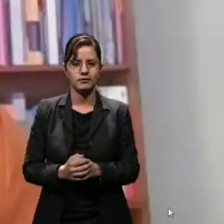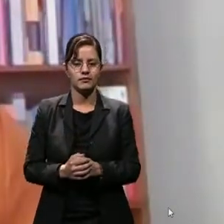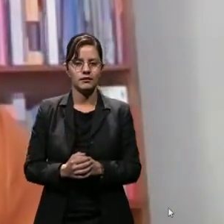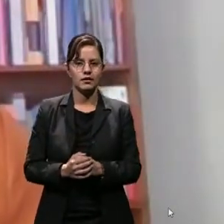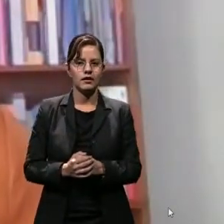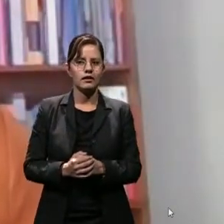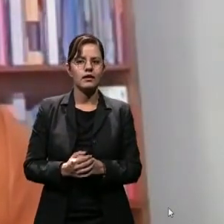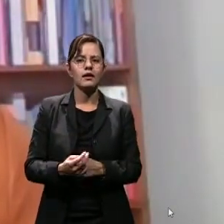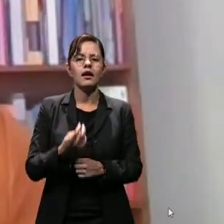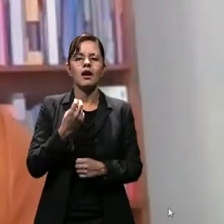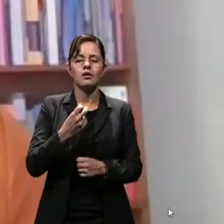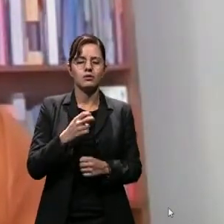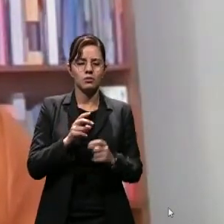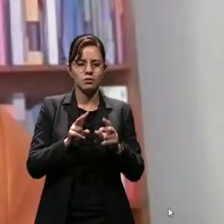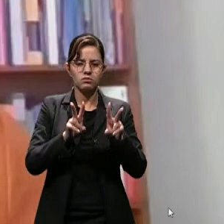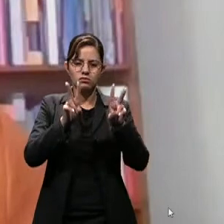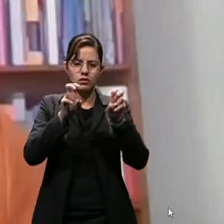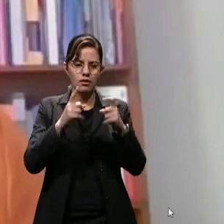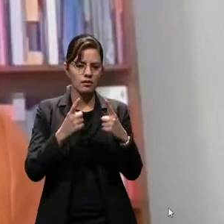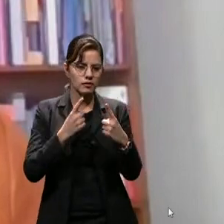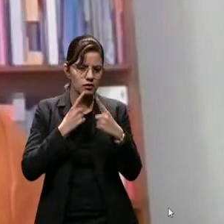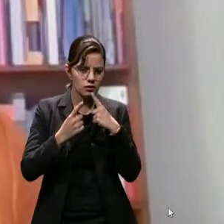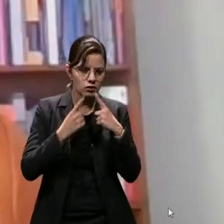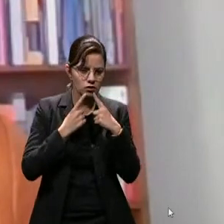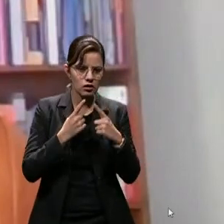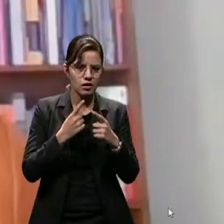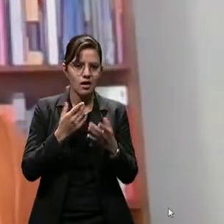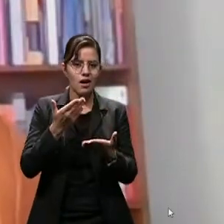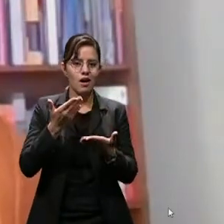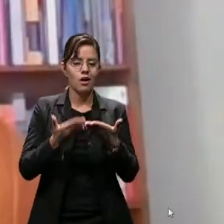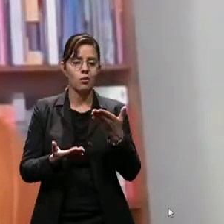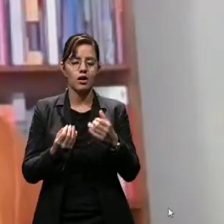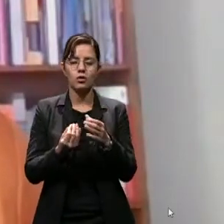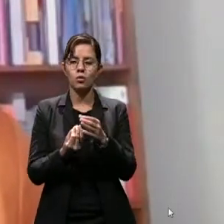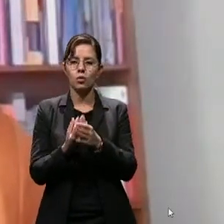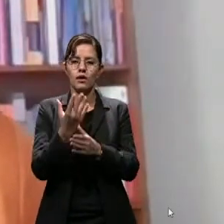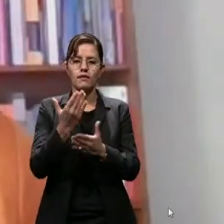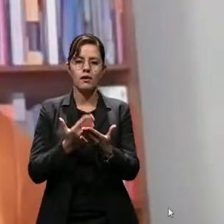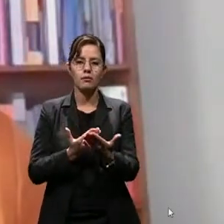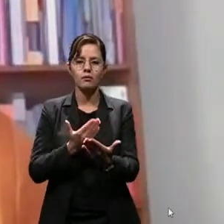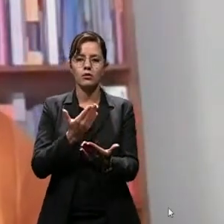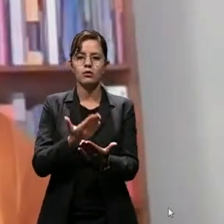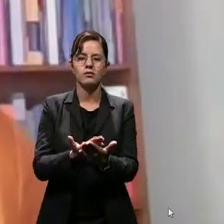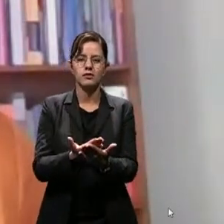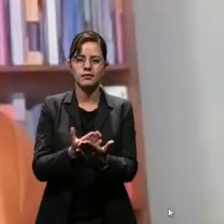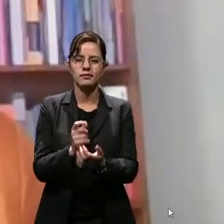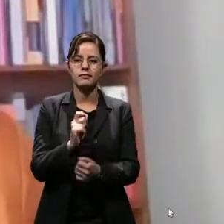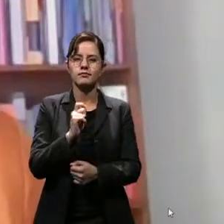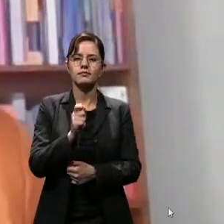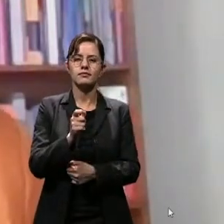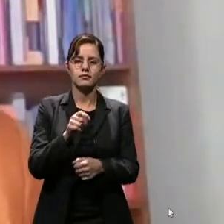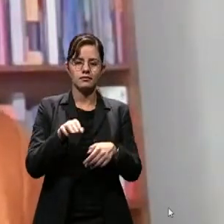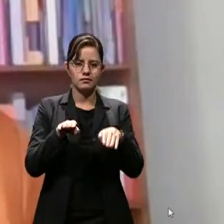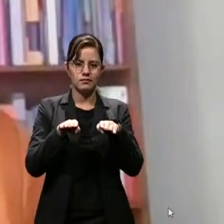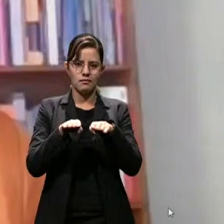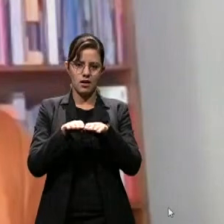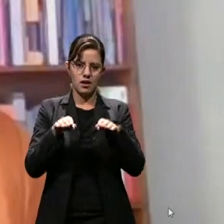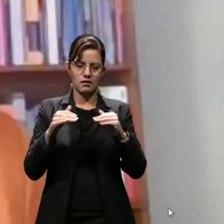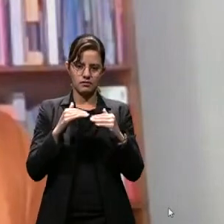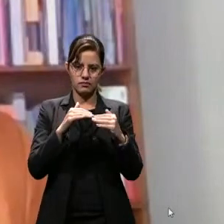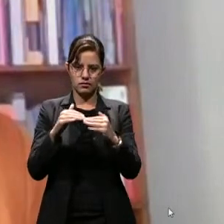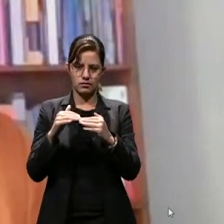framework, we begin with a new proposal, which is the representative parity proposal. And